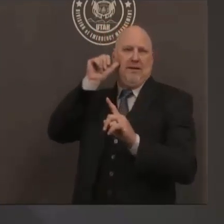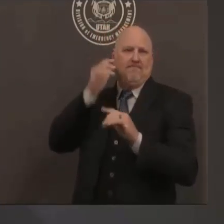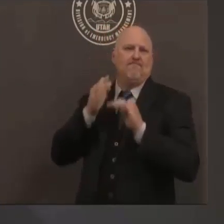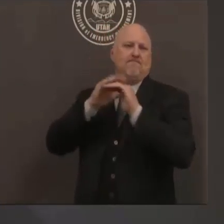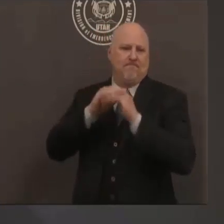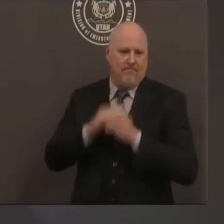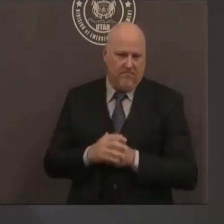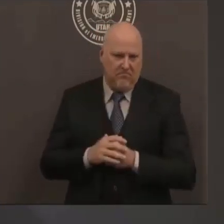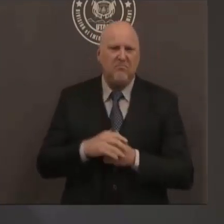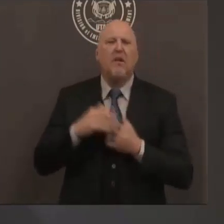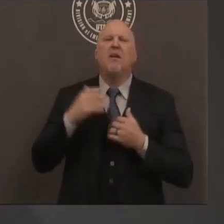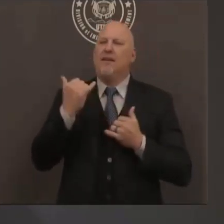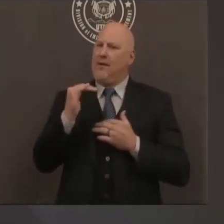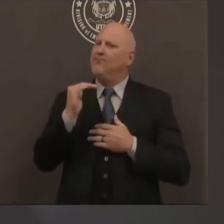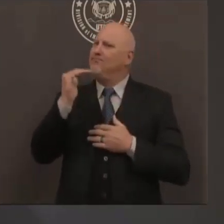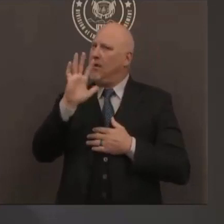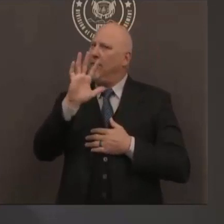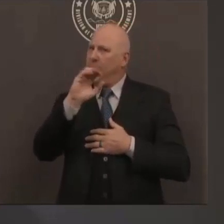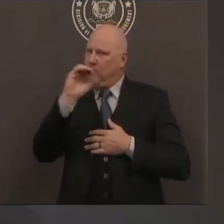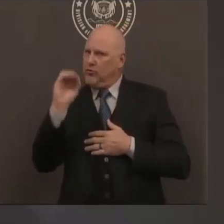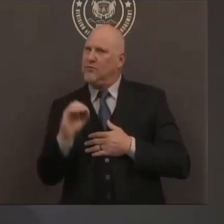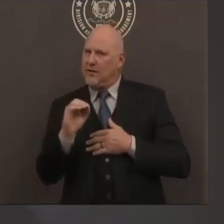rate. We've tested